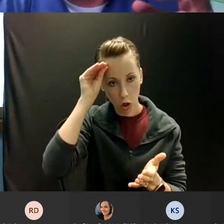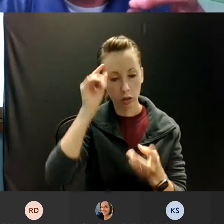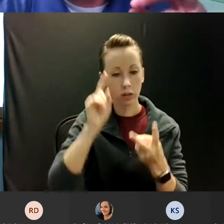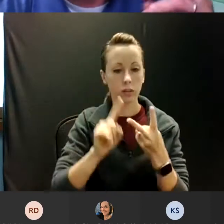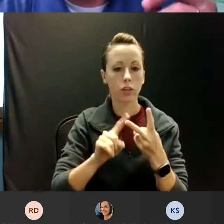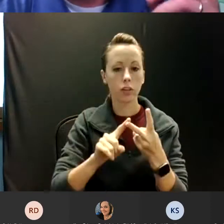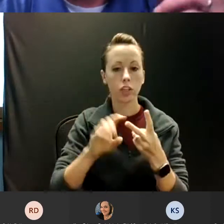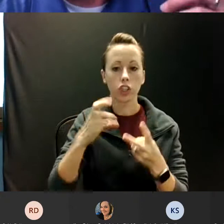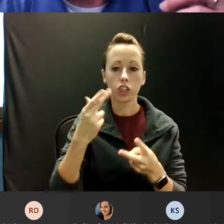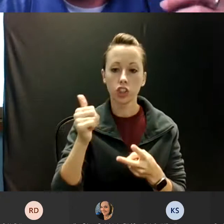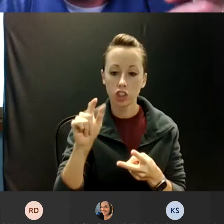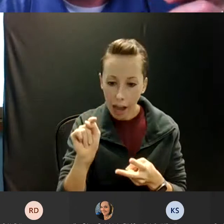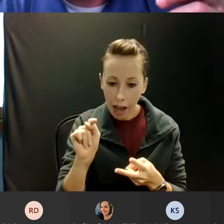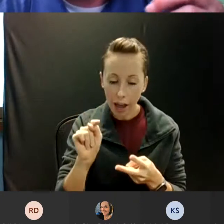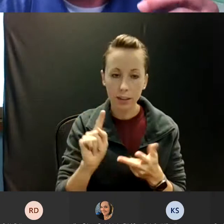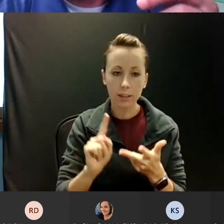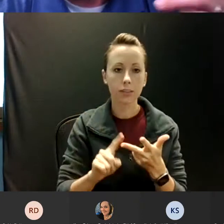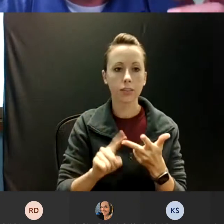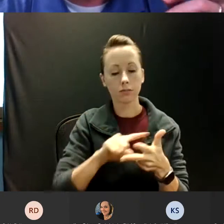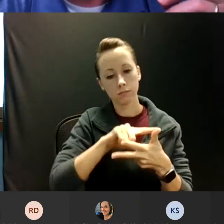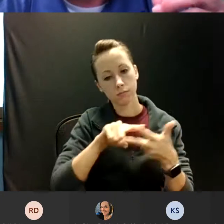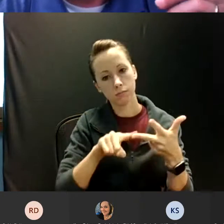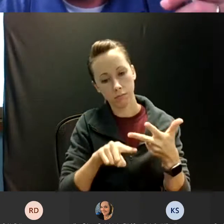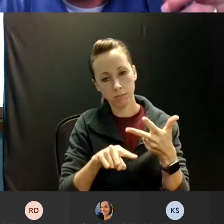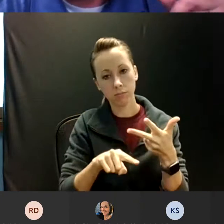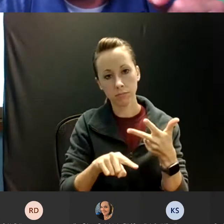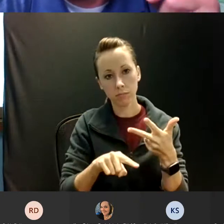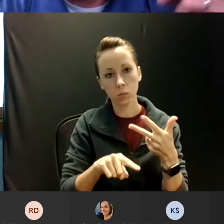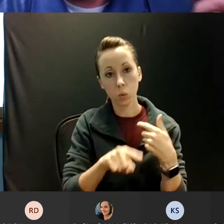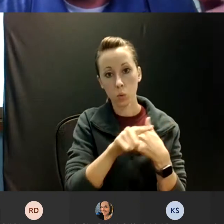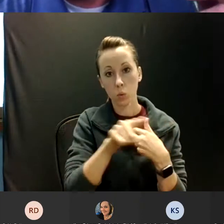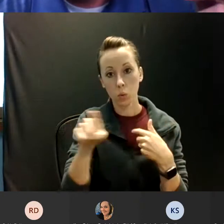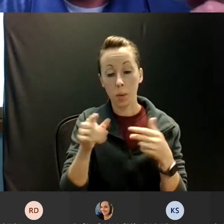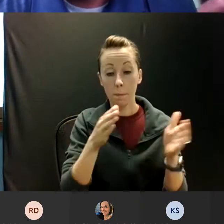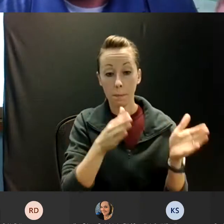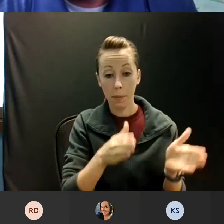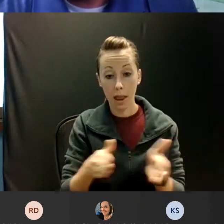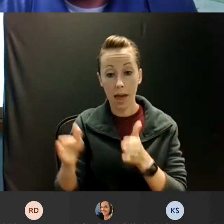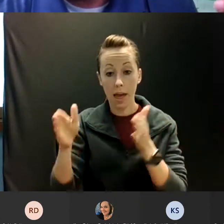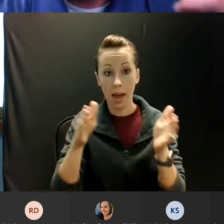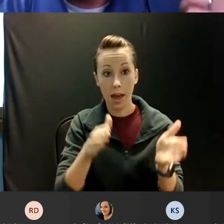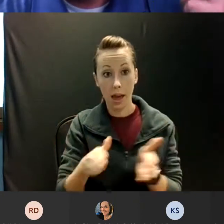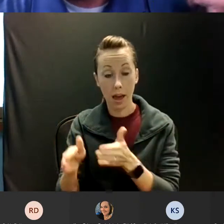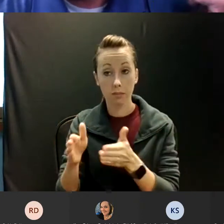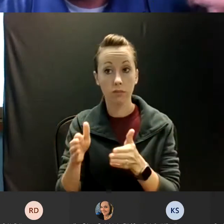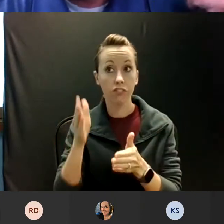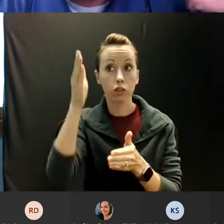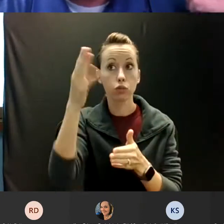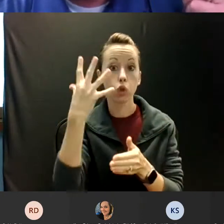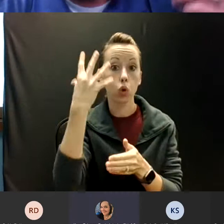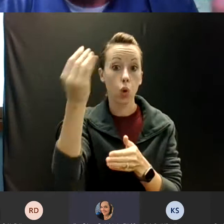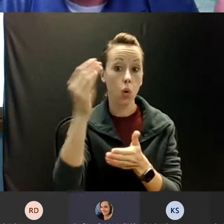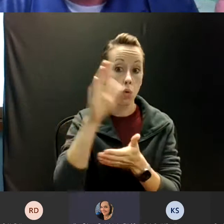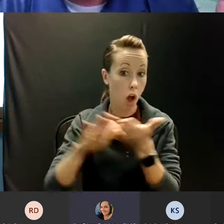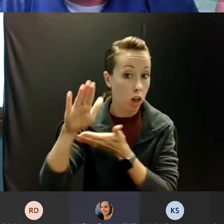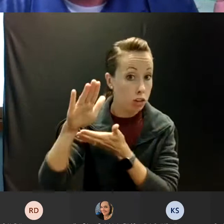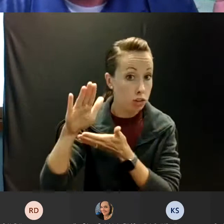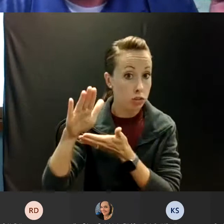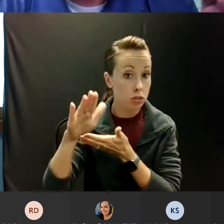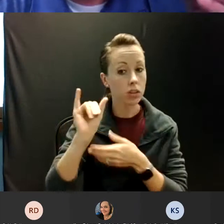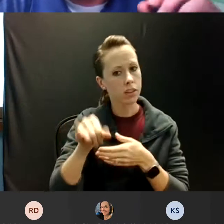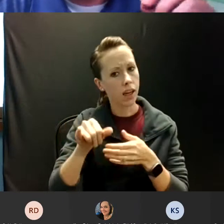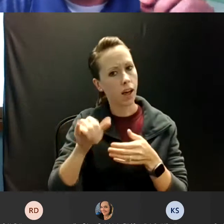chats, all of those things are things that many of you, especially if you do plan on a post-secondary educational experience, mm-hmm. that's how